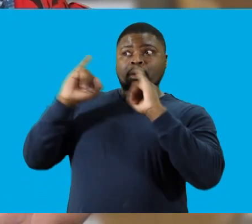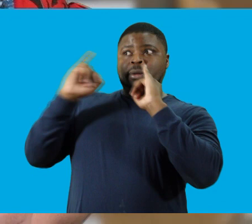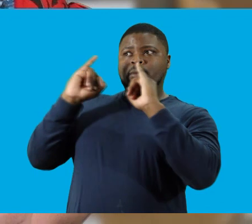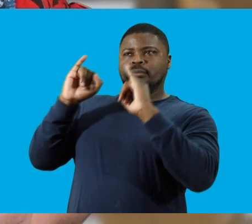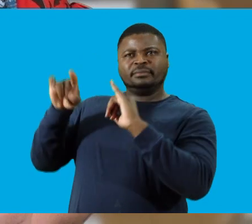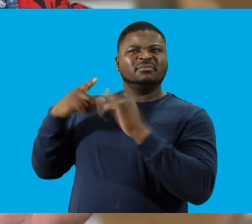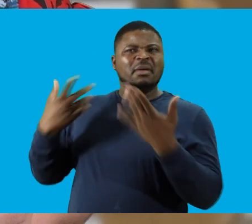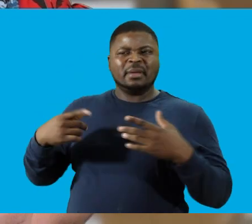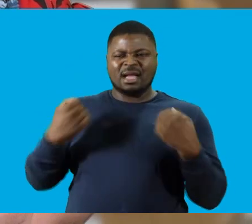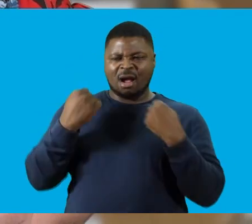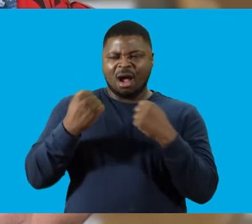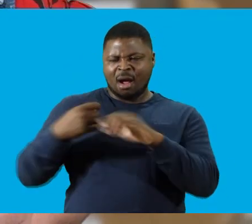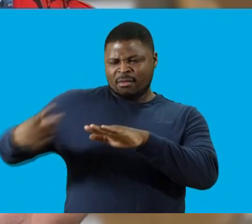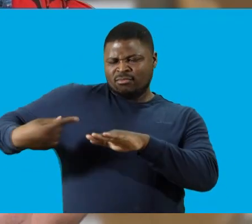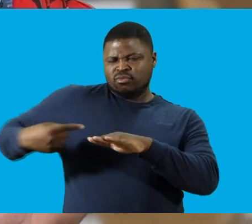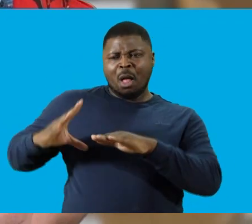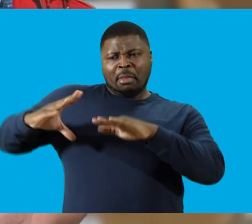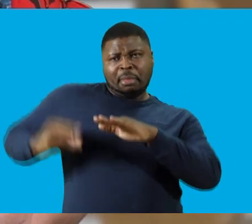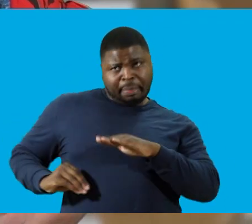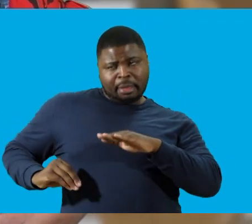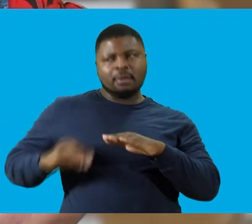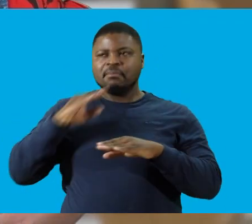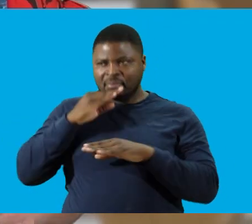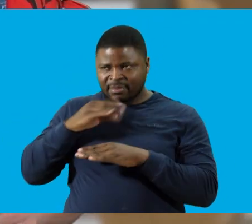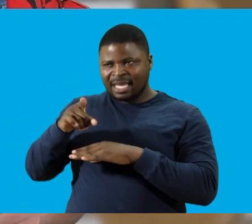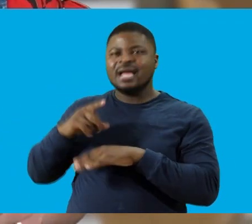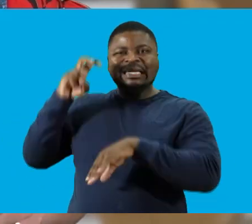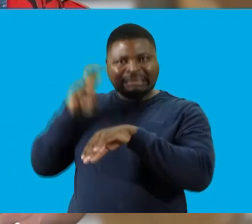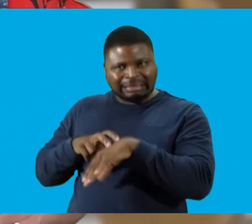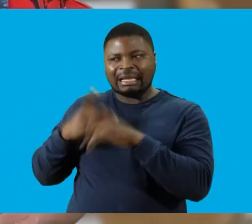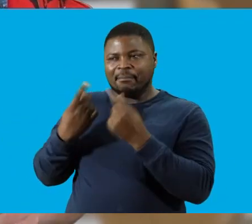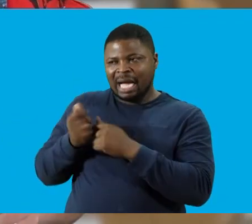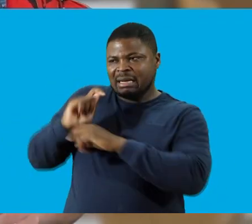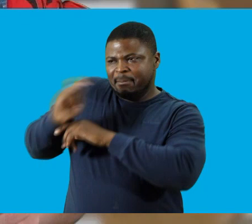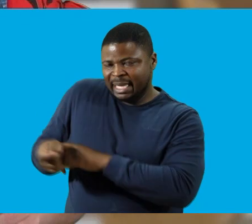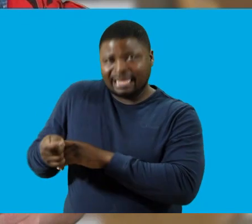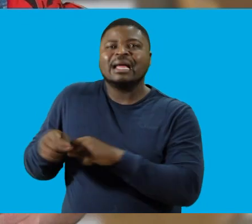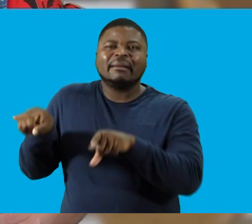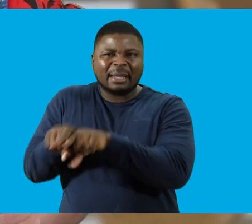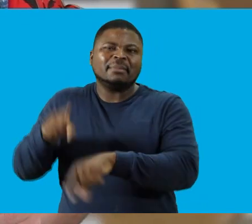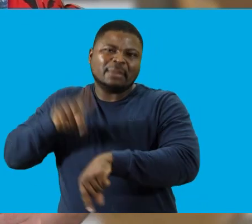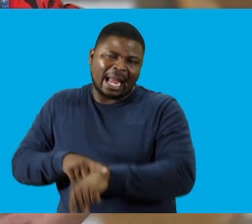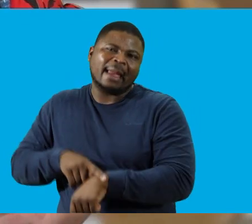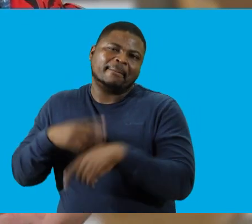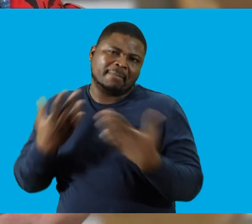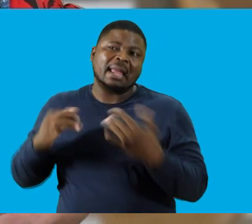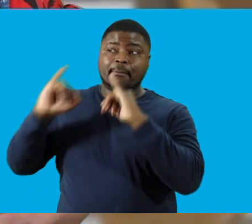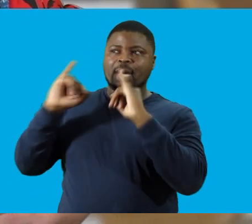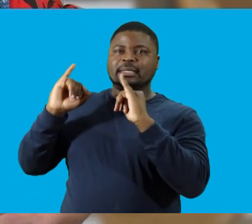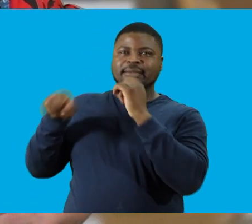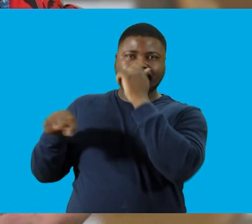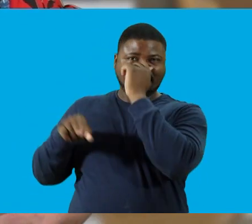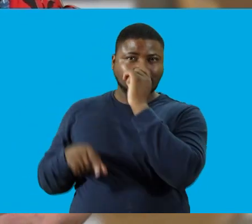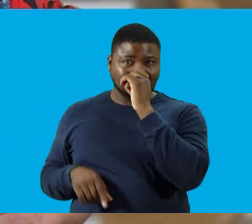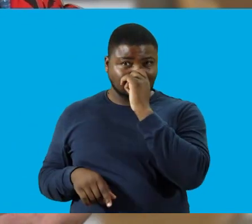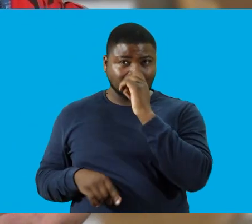would be a tire that burst and you need to replace it. That's the difference between occasional and emergency